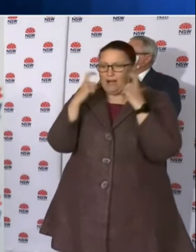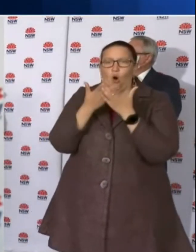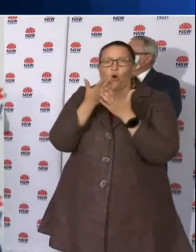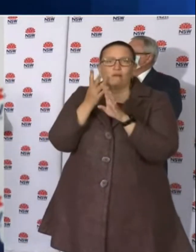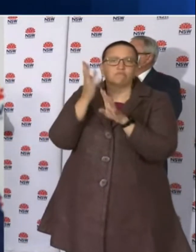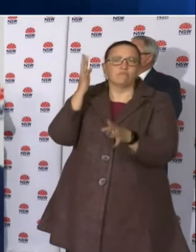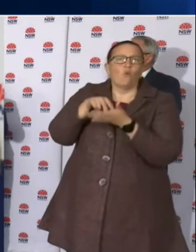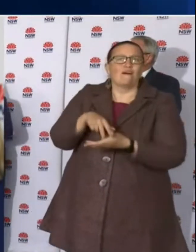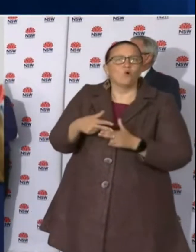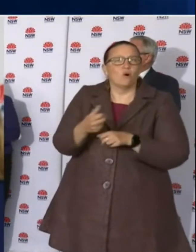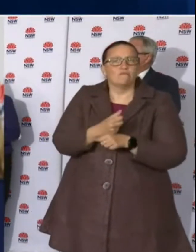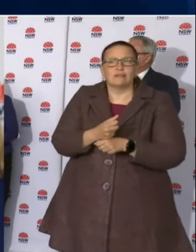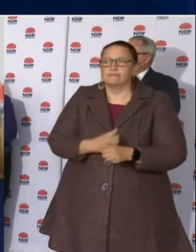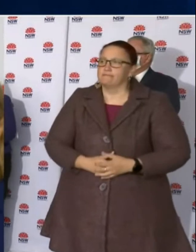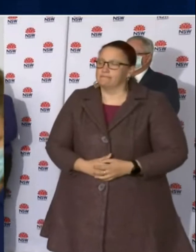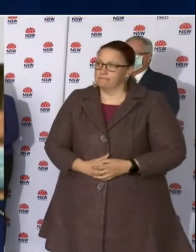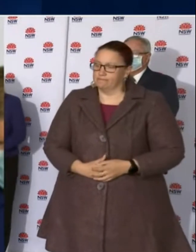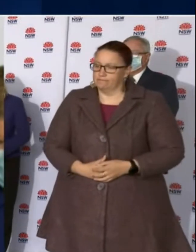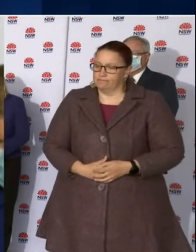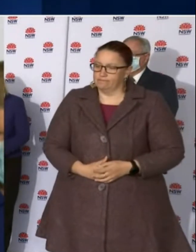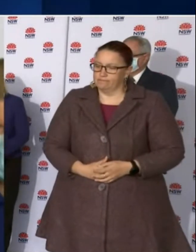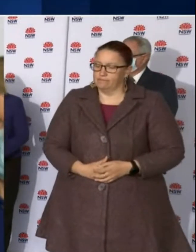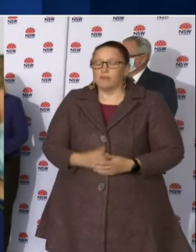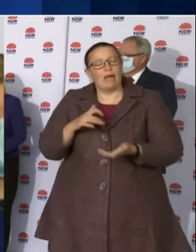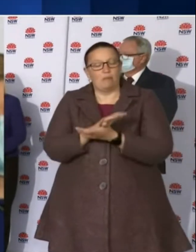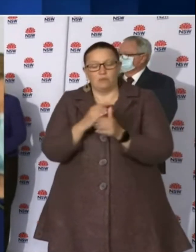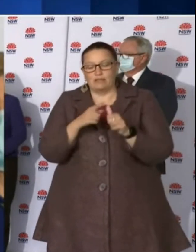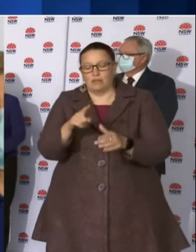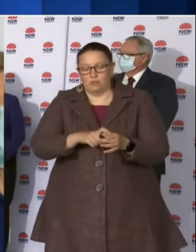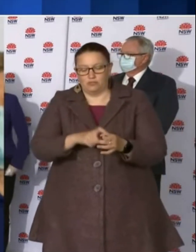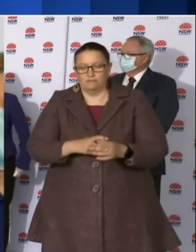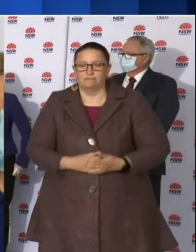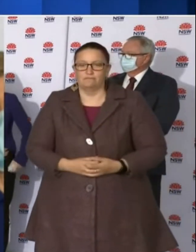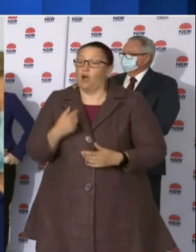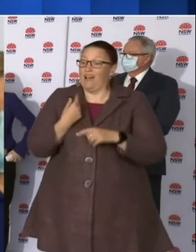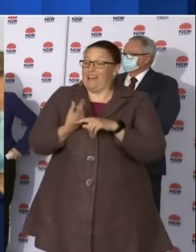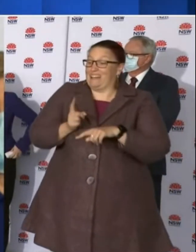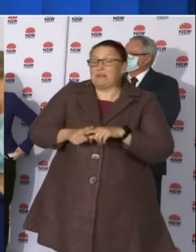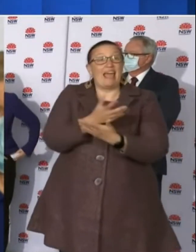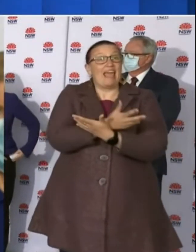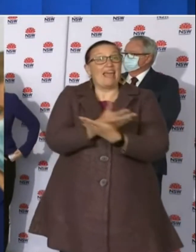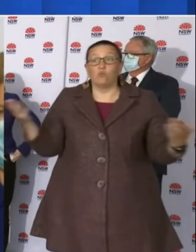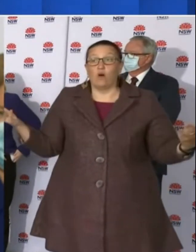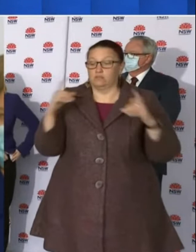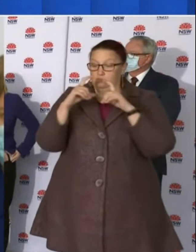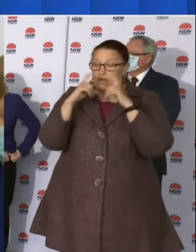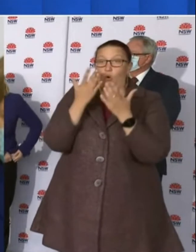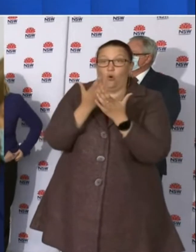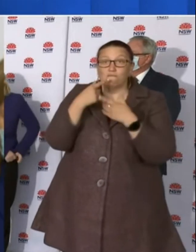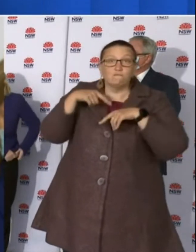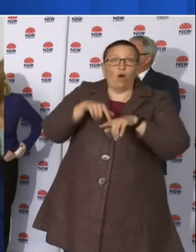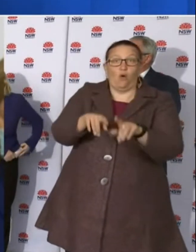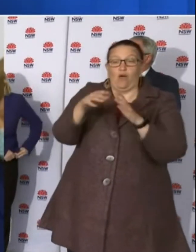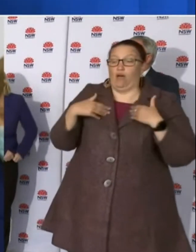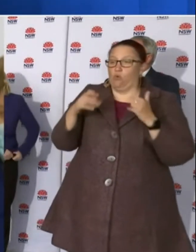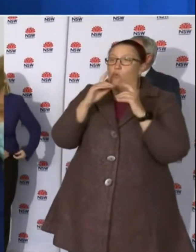Firstly, can I say I expect everybody to follow the health orders, everybody, and can I also say they're very clear. And when